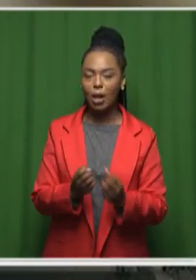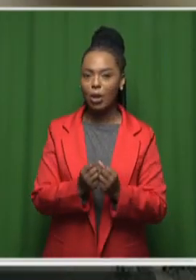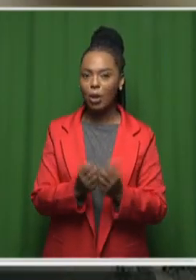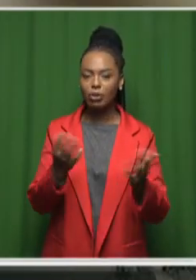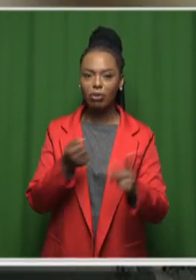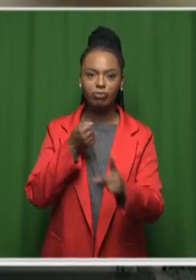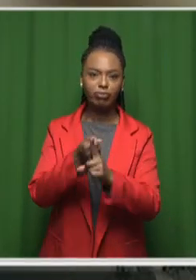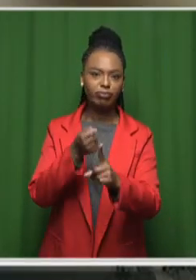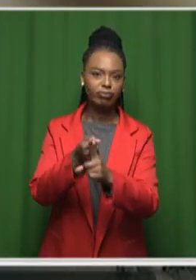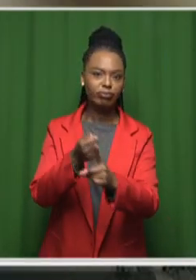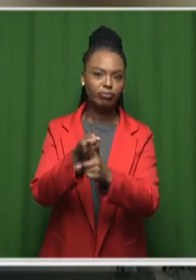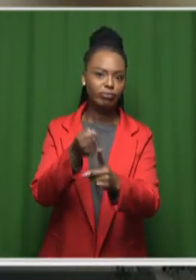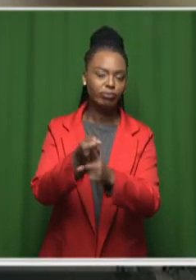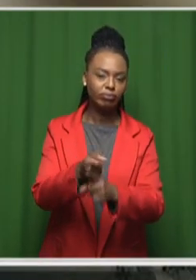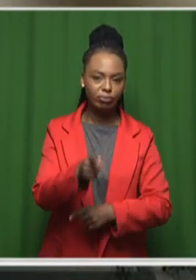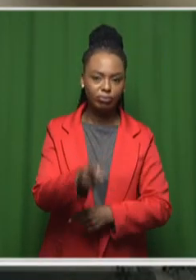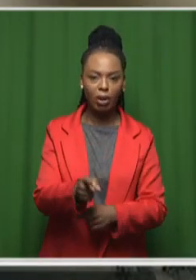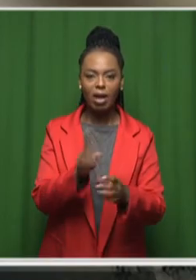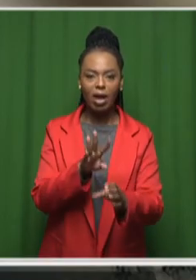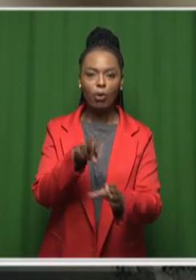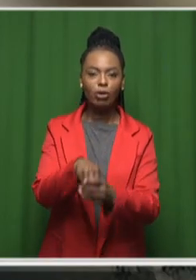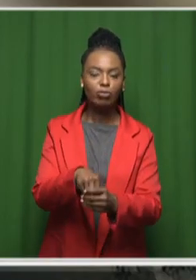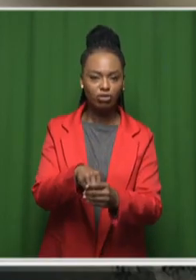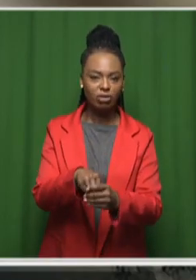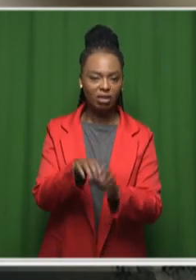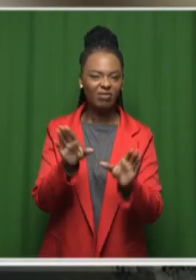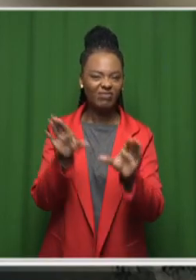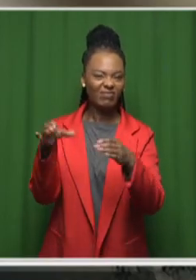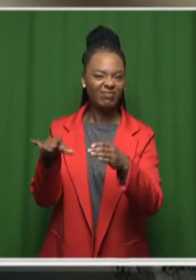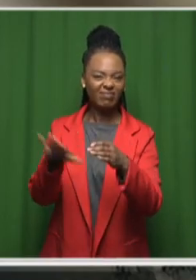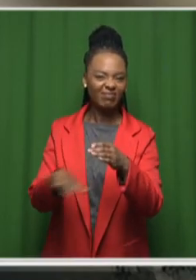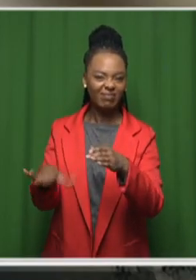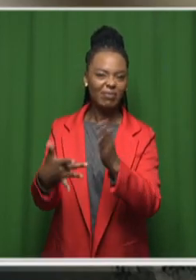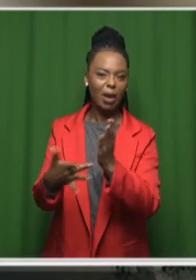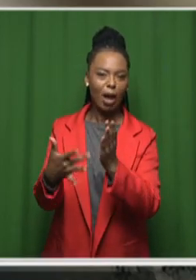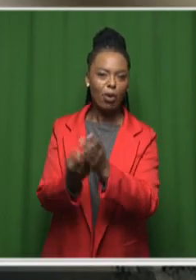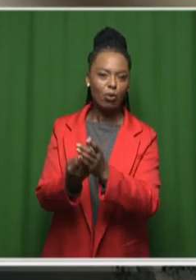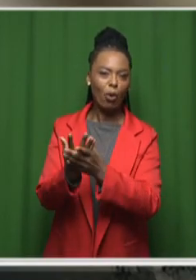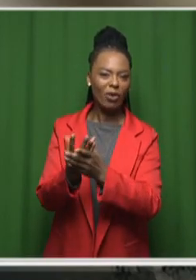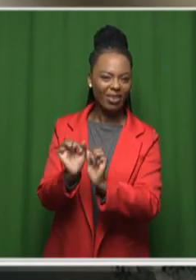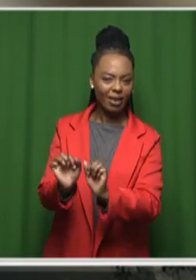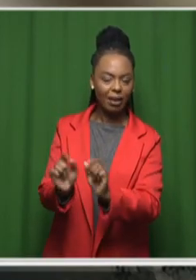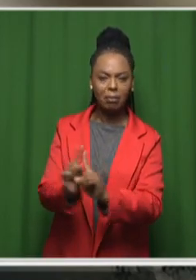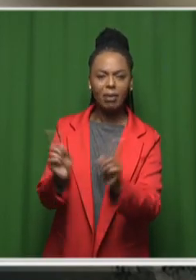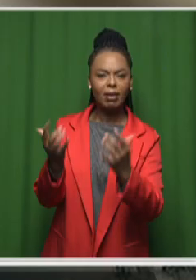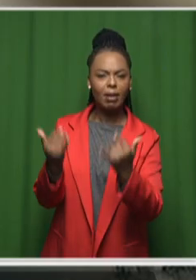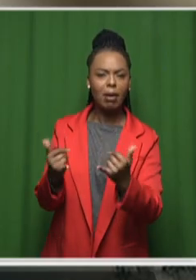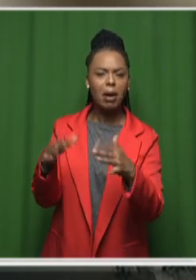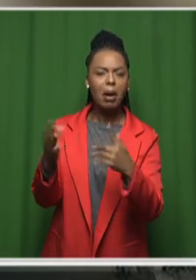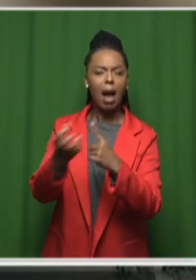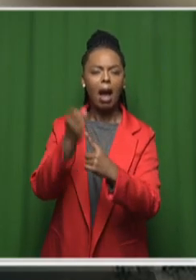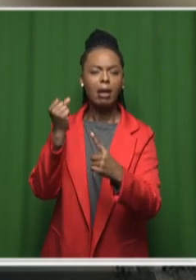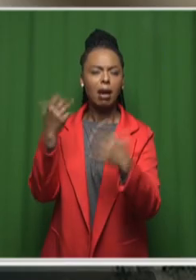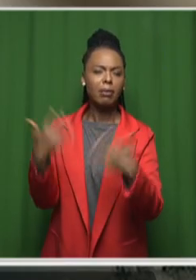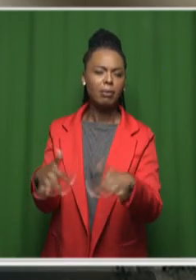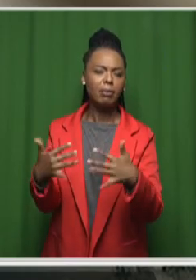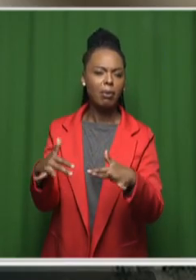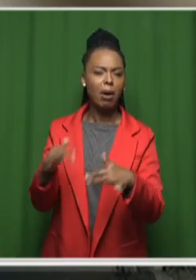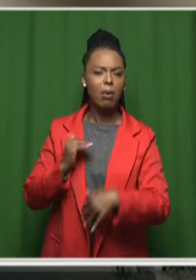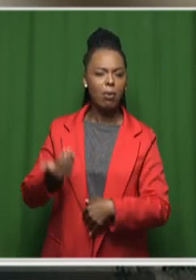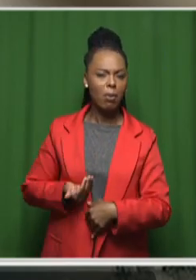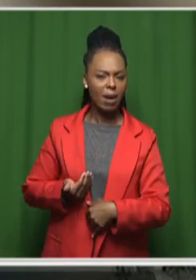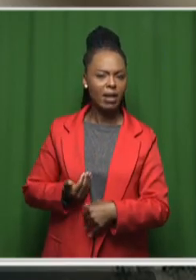of, the contribution to this industry, in terms of the growth of the industry. But according to you, what remarkable contributions have women made